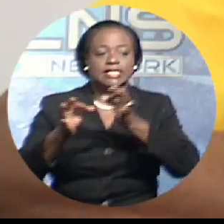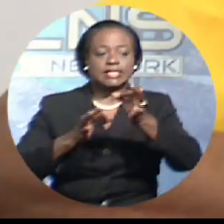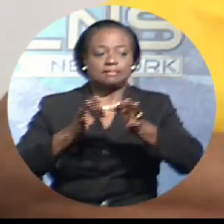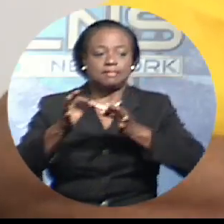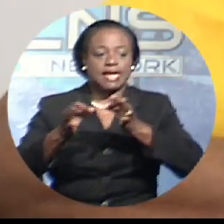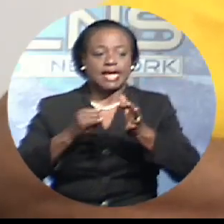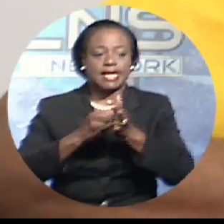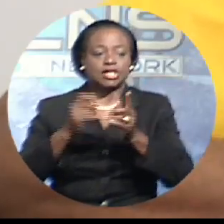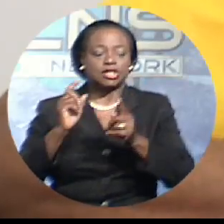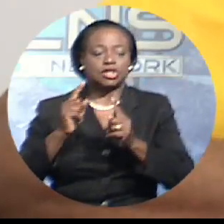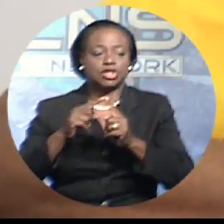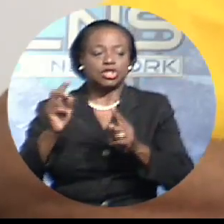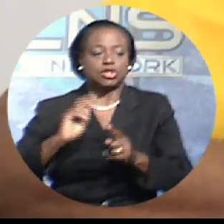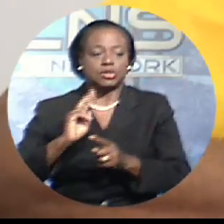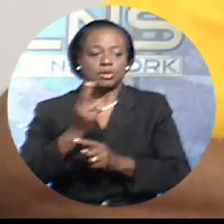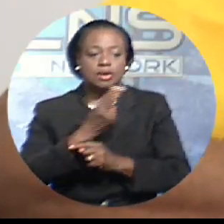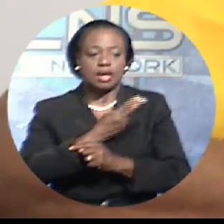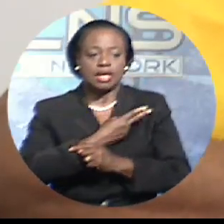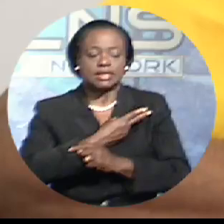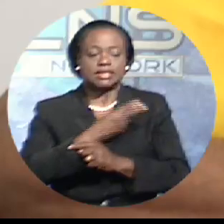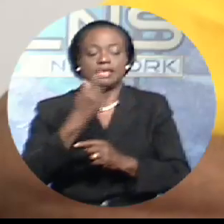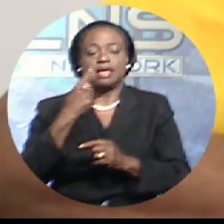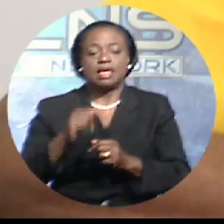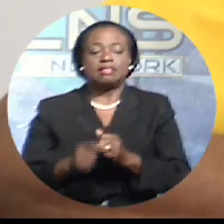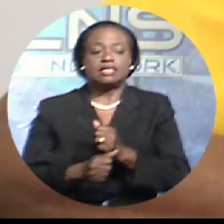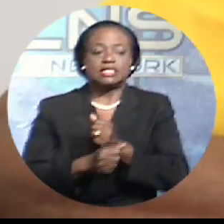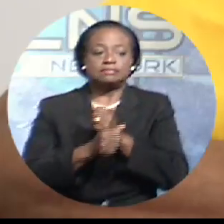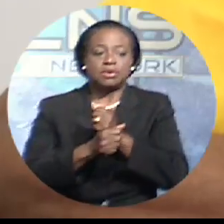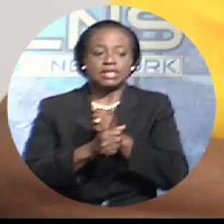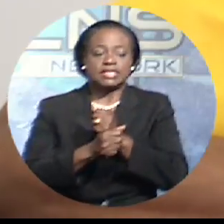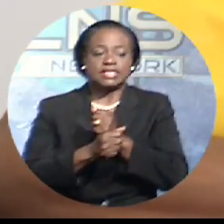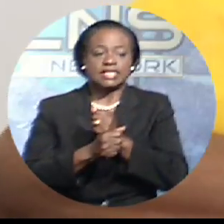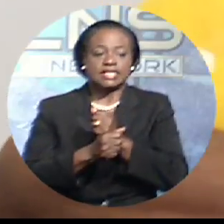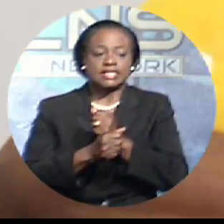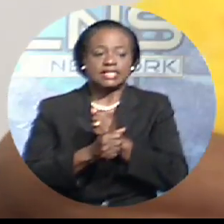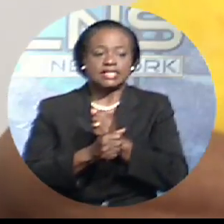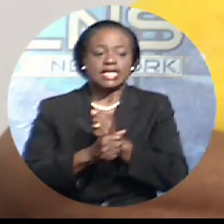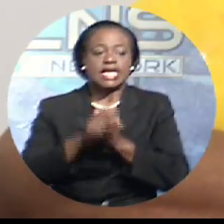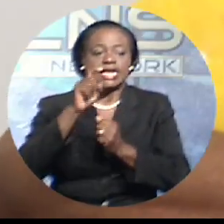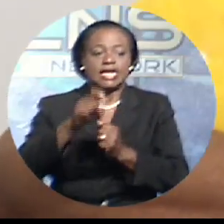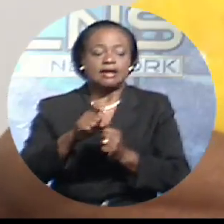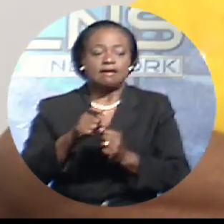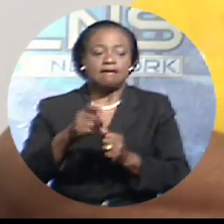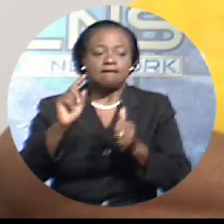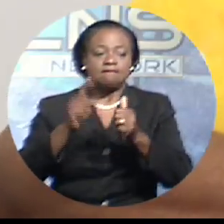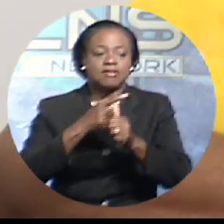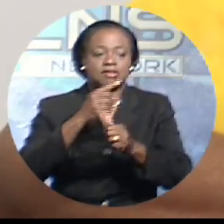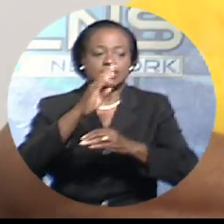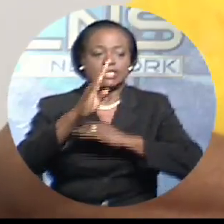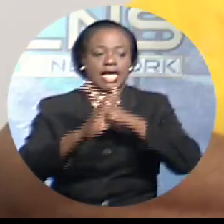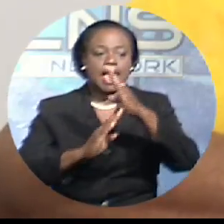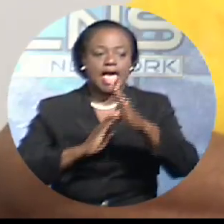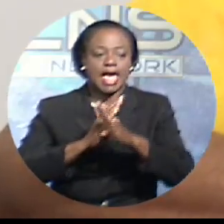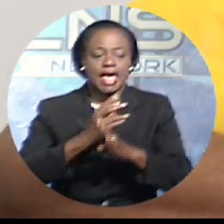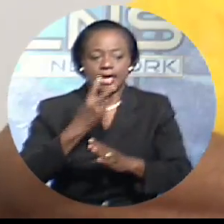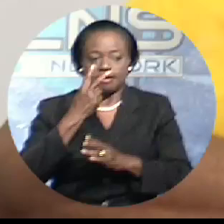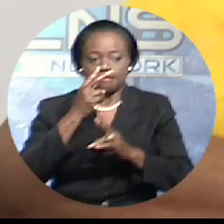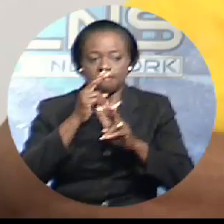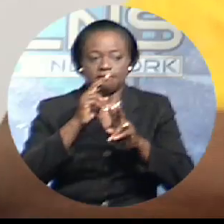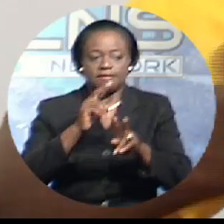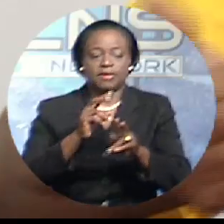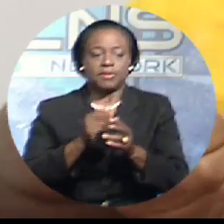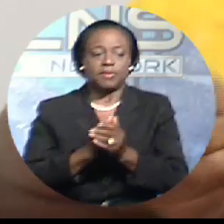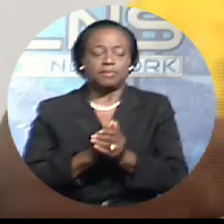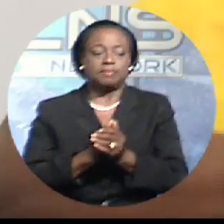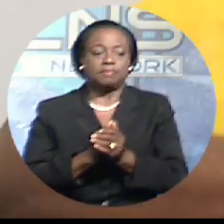even the sponsors. We can invite the sponsors in with us to really get a face-on view. We would like to have government view first and how it affects us